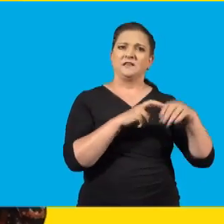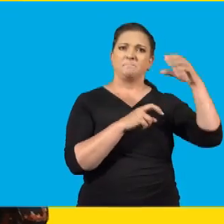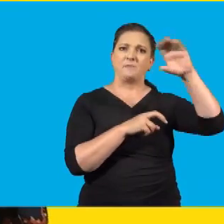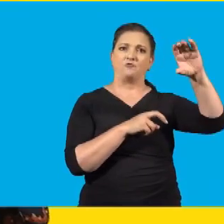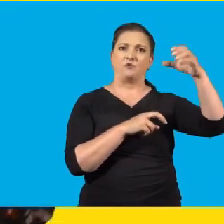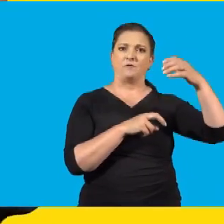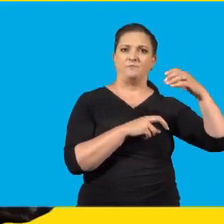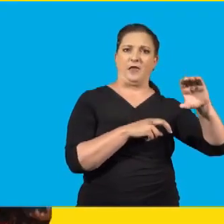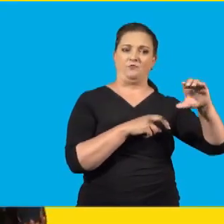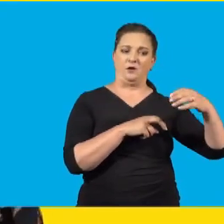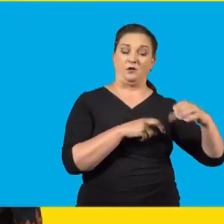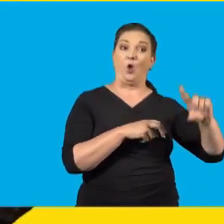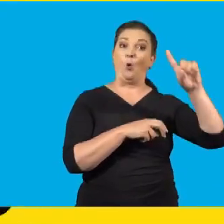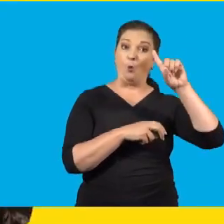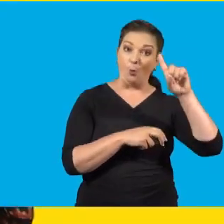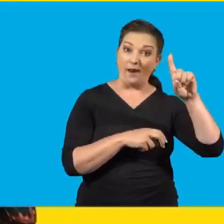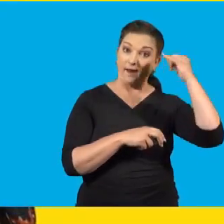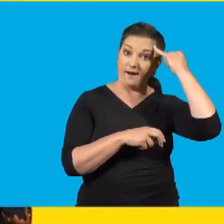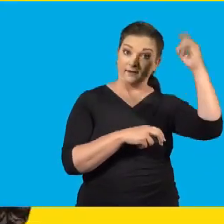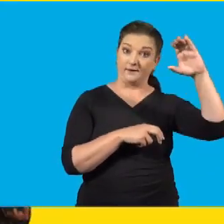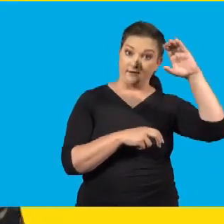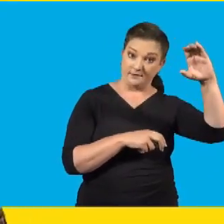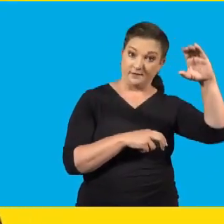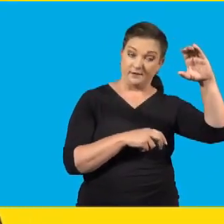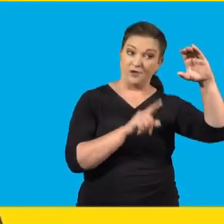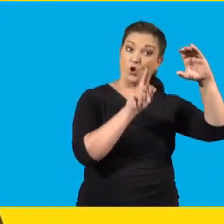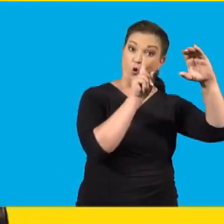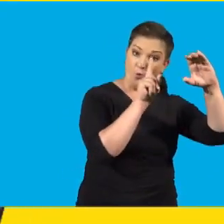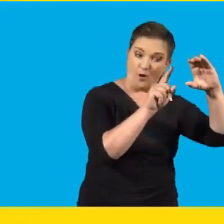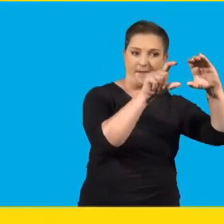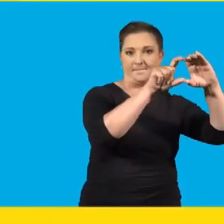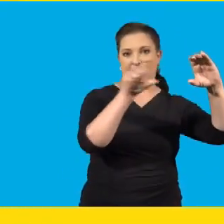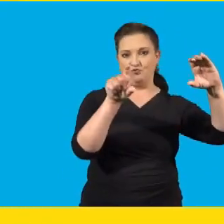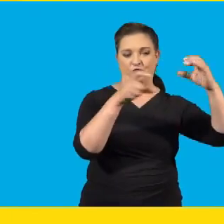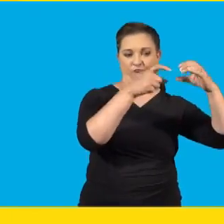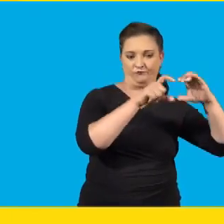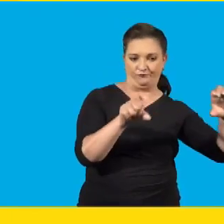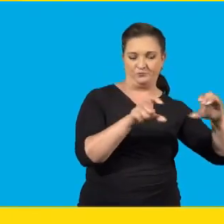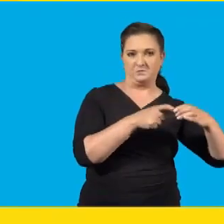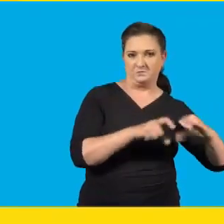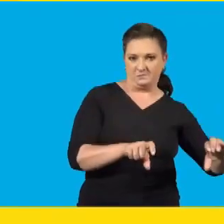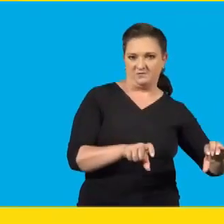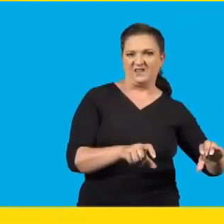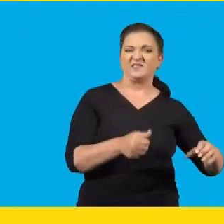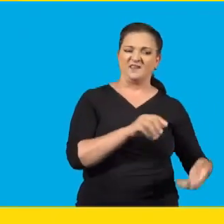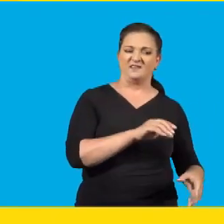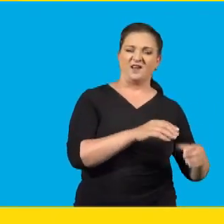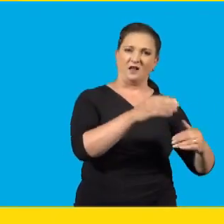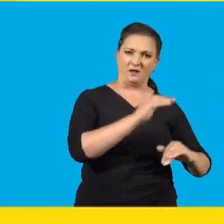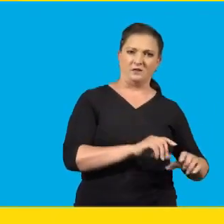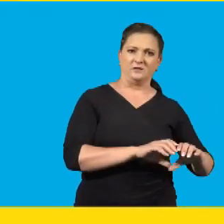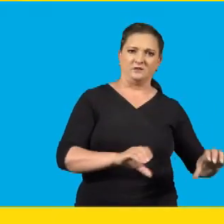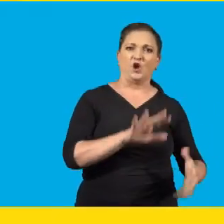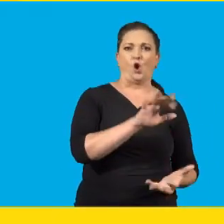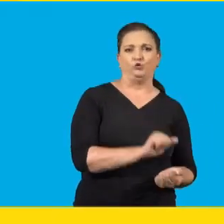be in different paragraphs, one idea, one paragraph, then what you can do is you can write